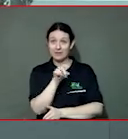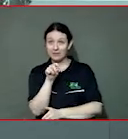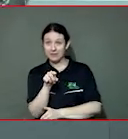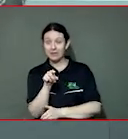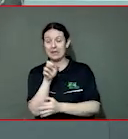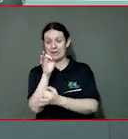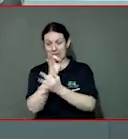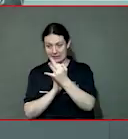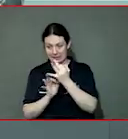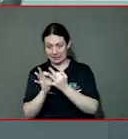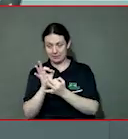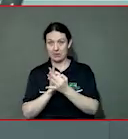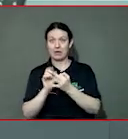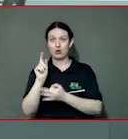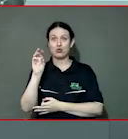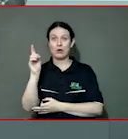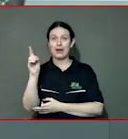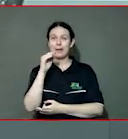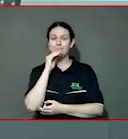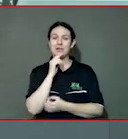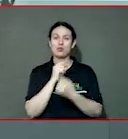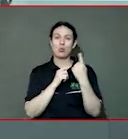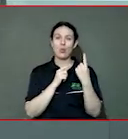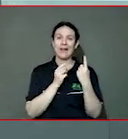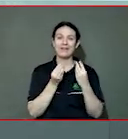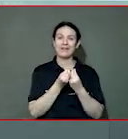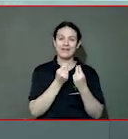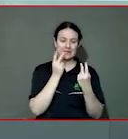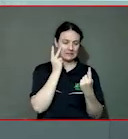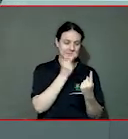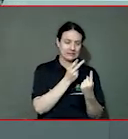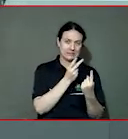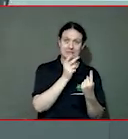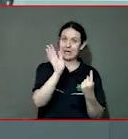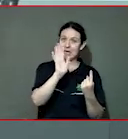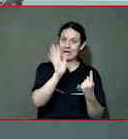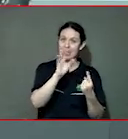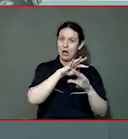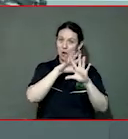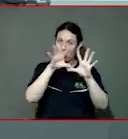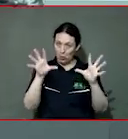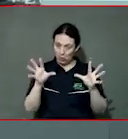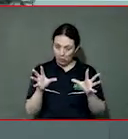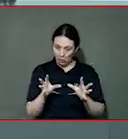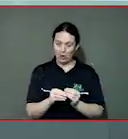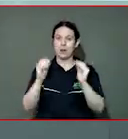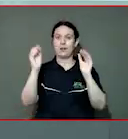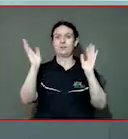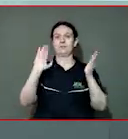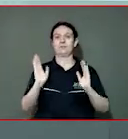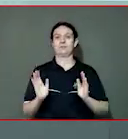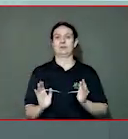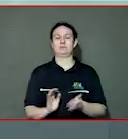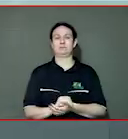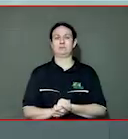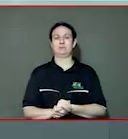trend means don't look at the single one, you look at the table as a whole. Okay, so let's see. Let's